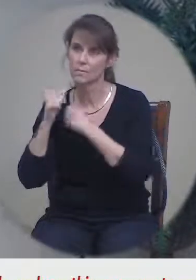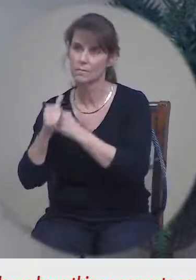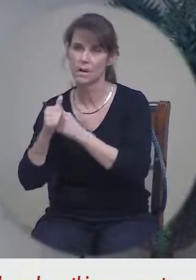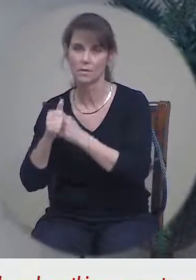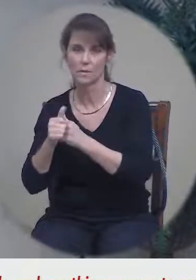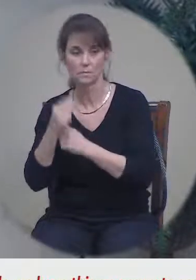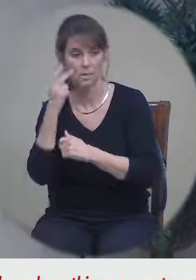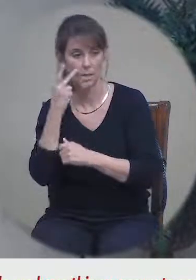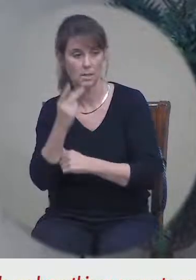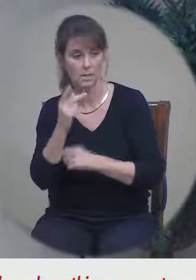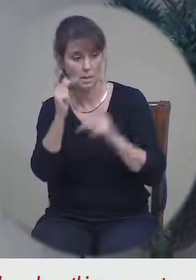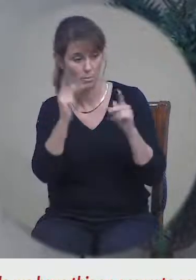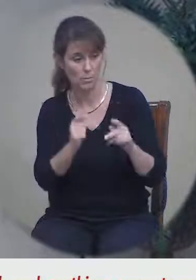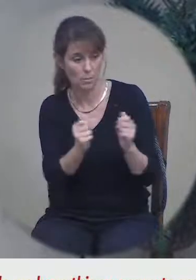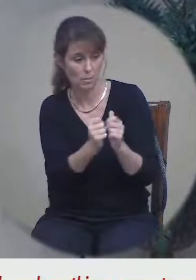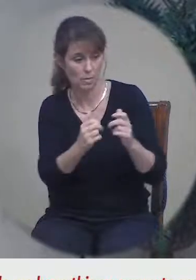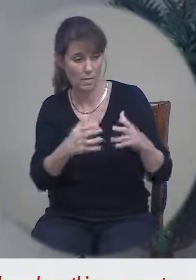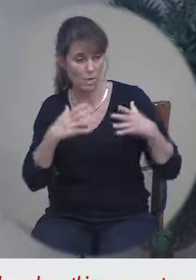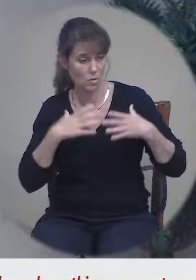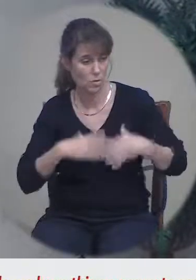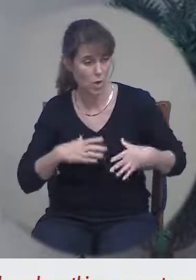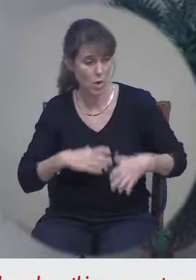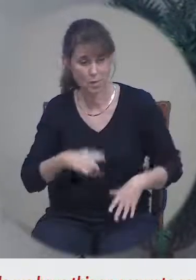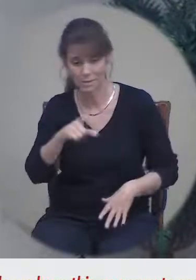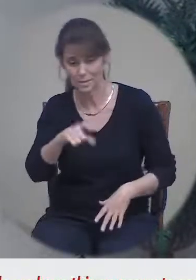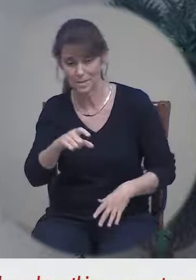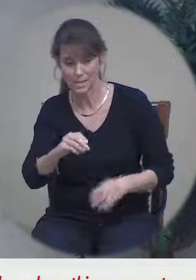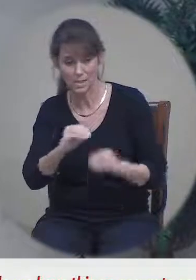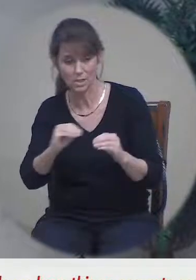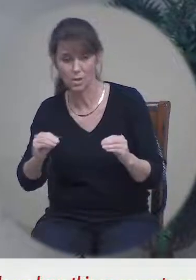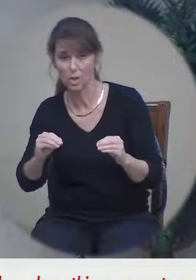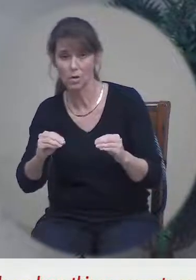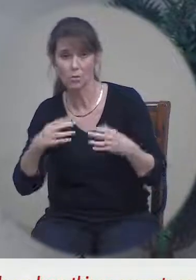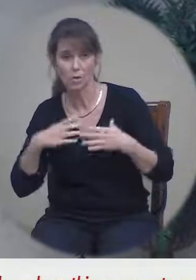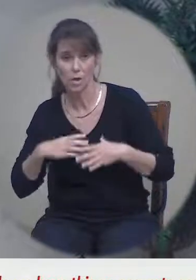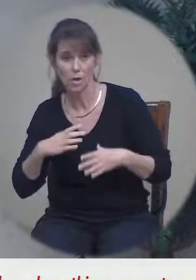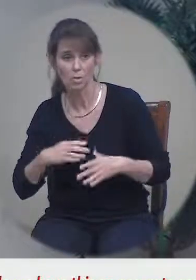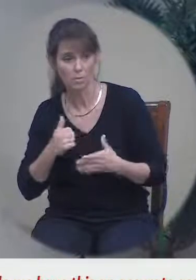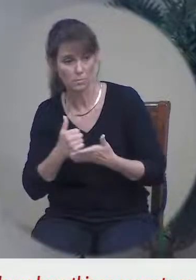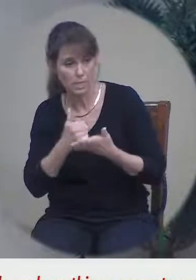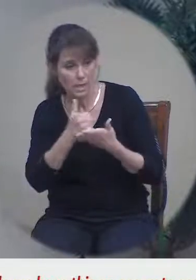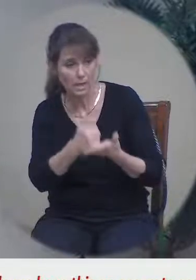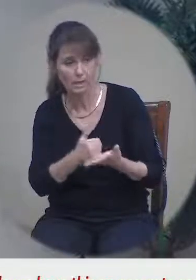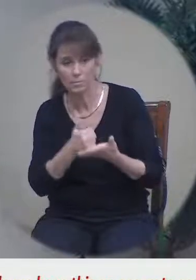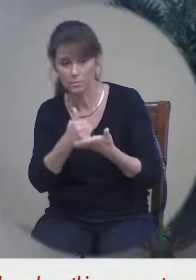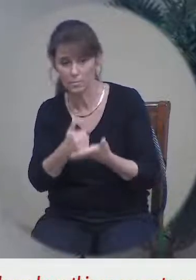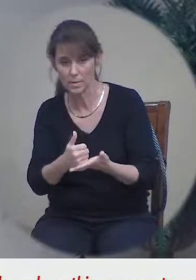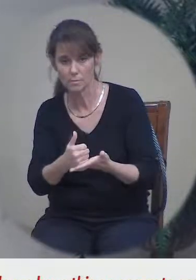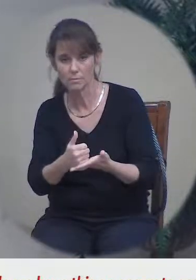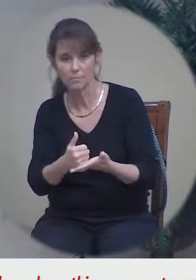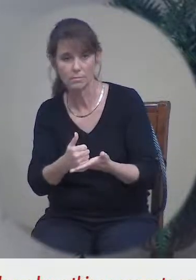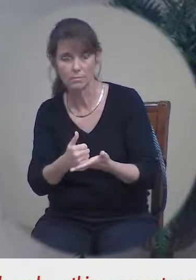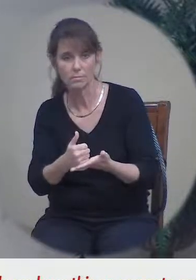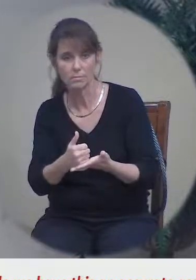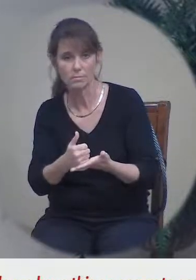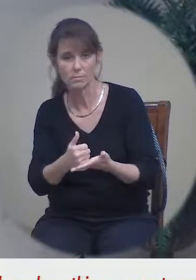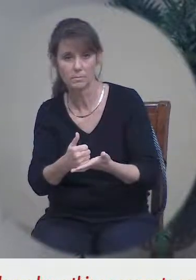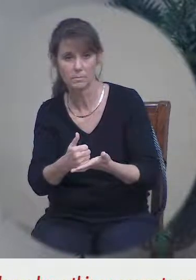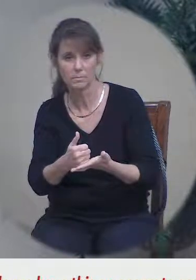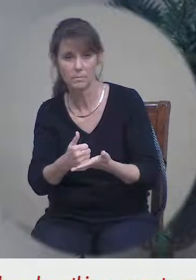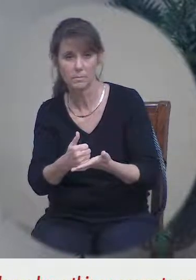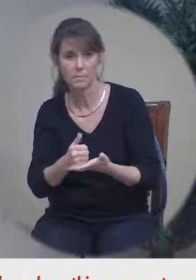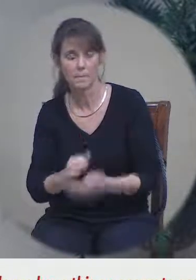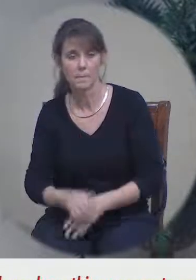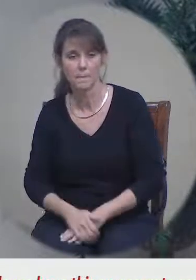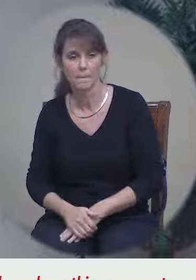perish for lack of clothing, or the needy had no covering, if his loins have not thanked me, if he had not been warmed with the fleece of my